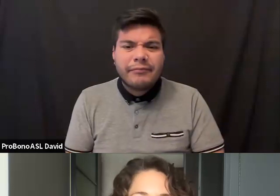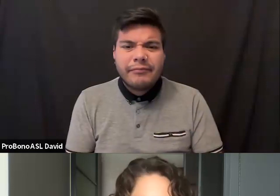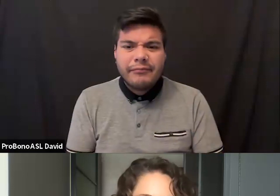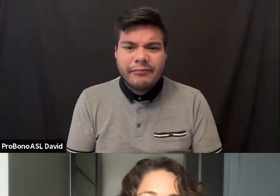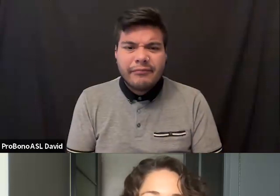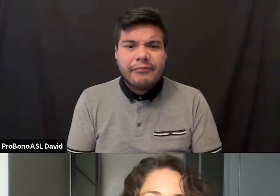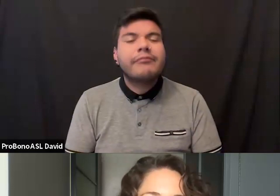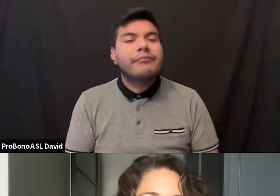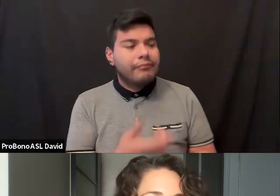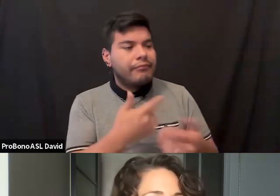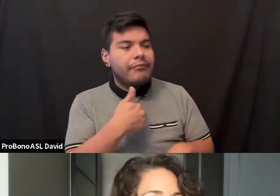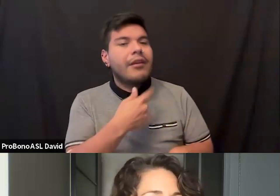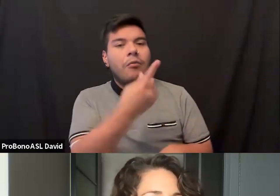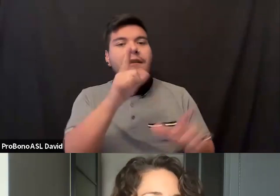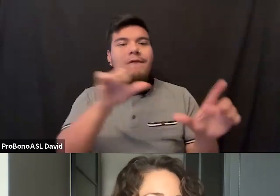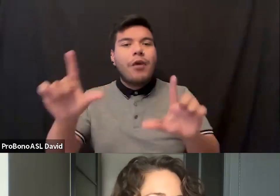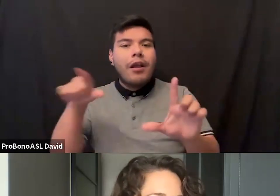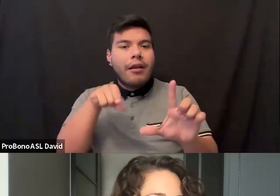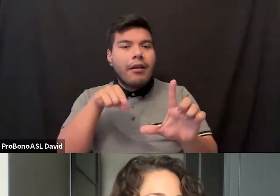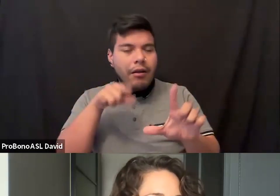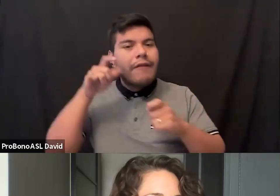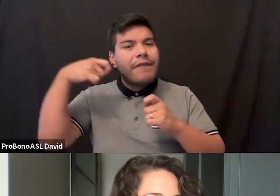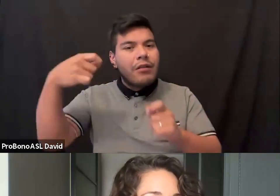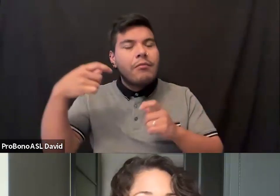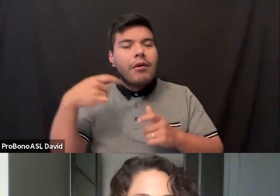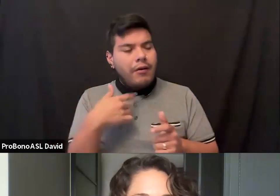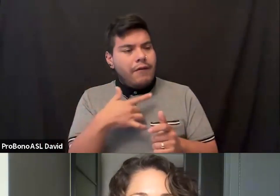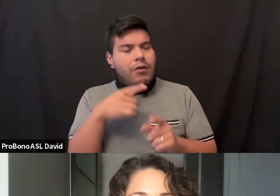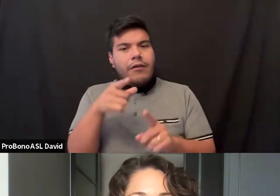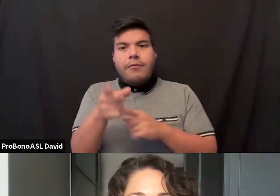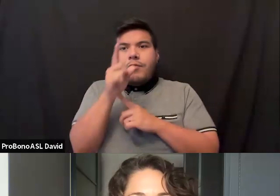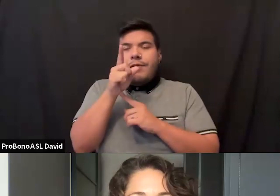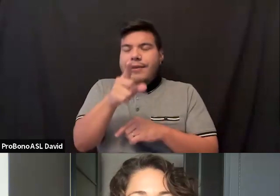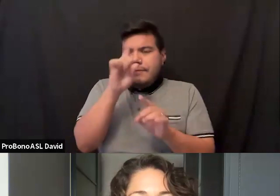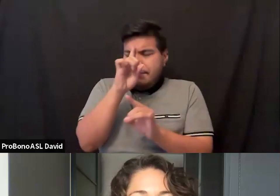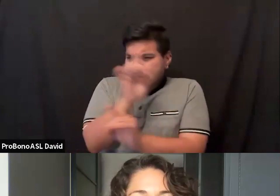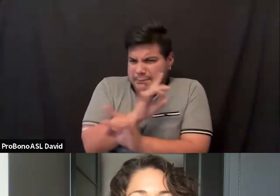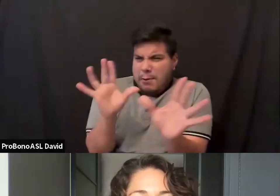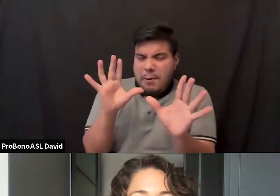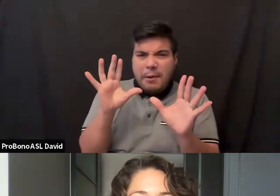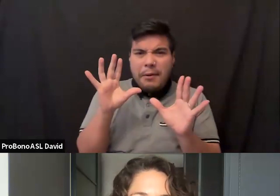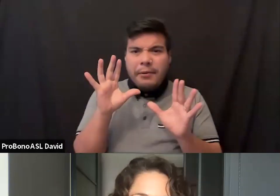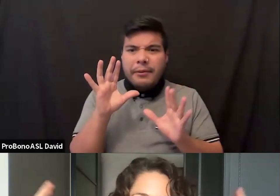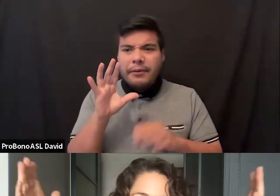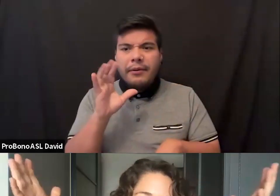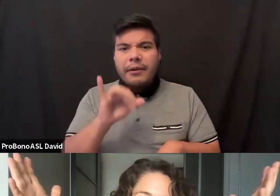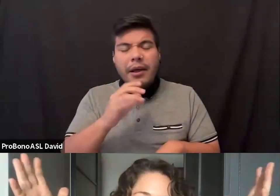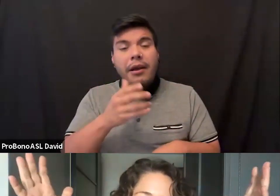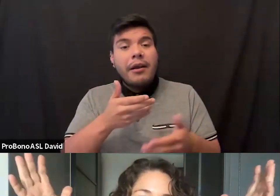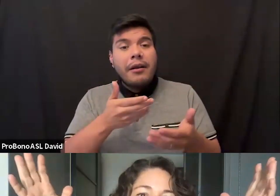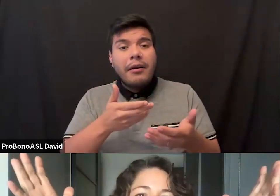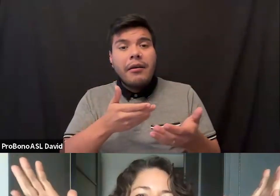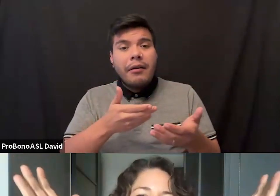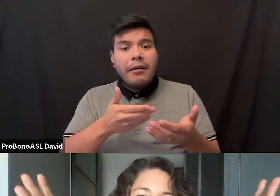I had that dream that is in the film that in the moment I thought was just a nightmare about losing the head of the baby